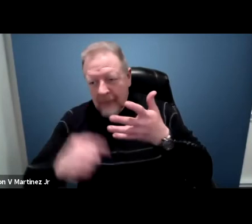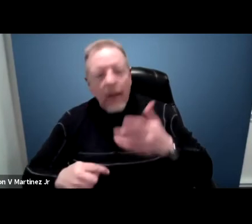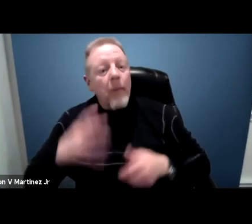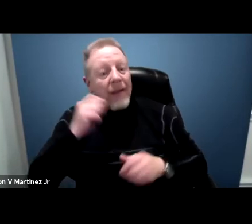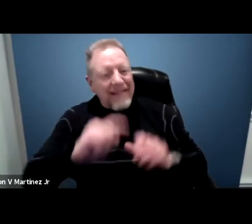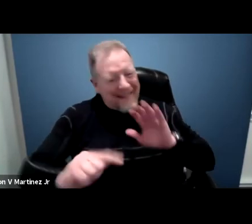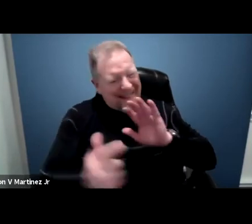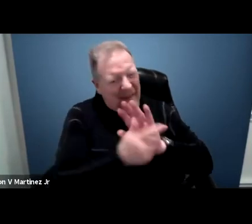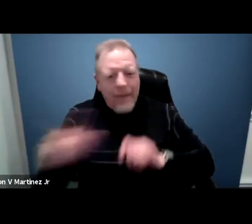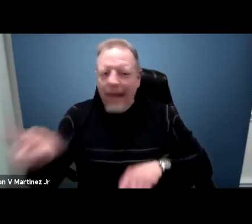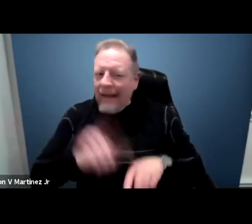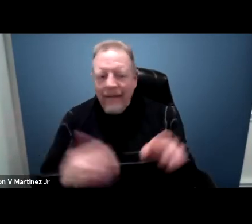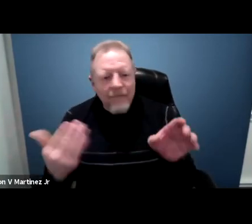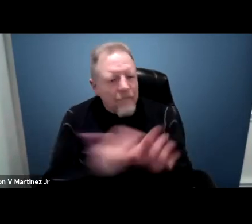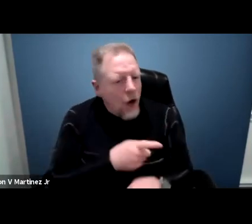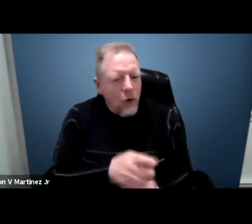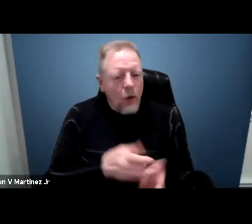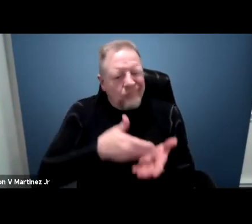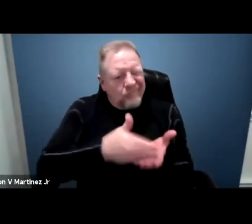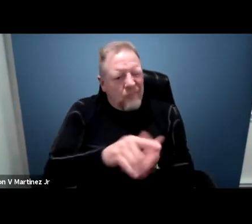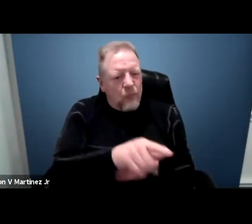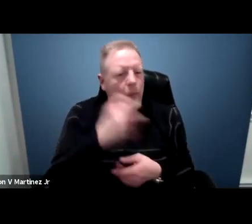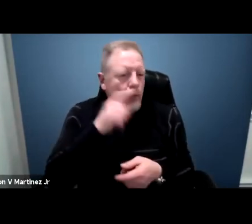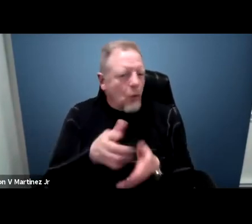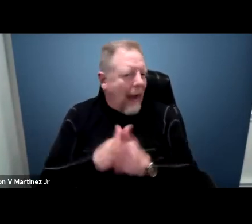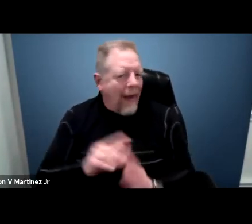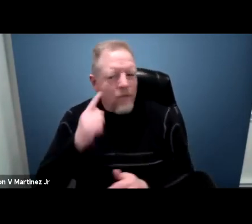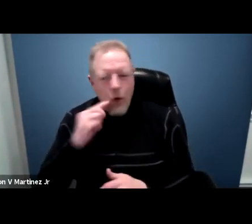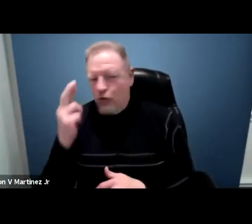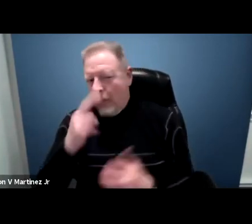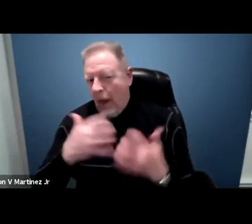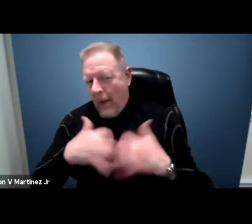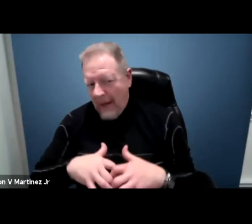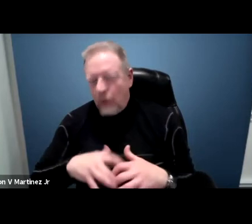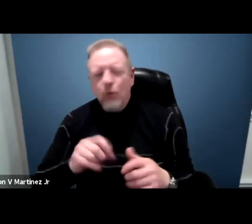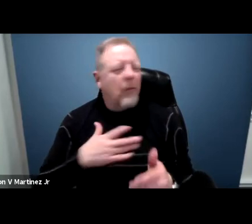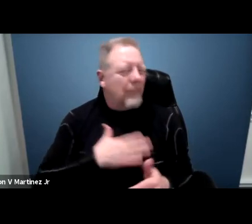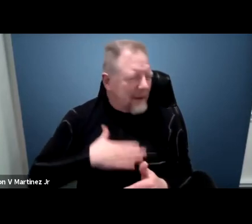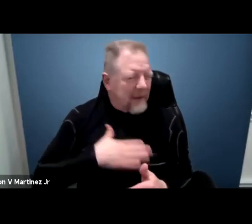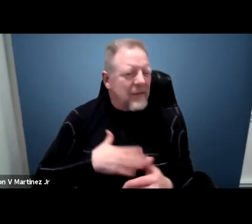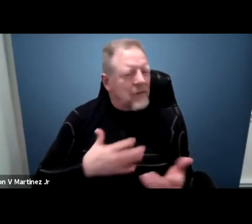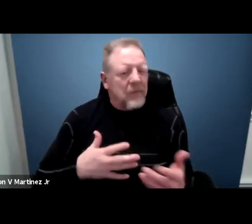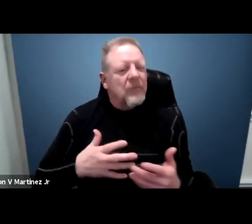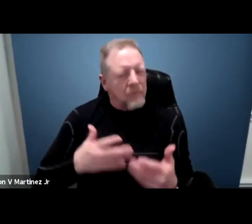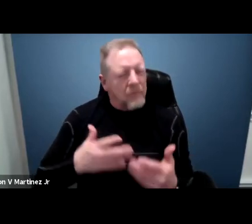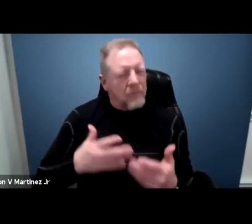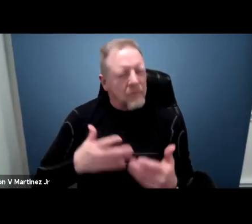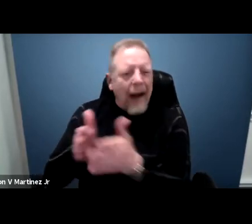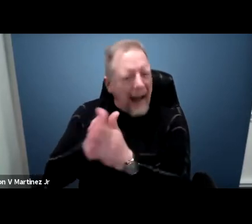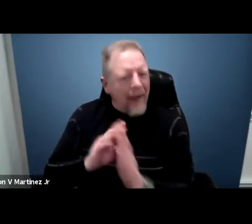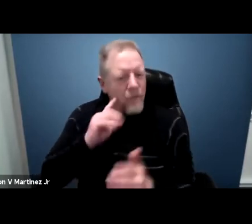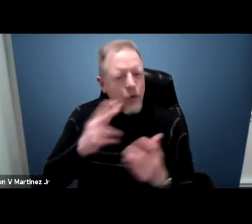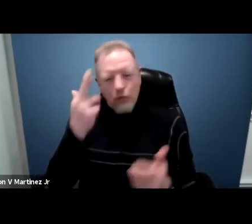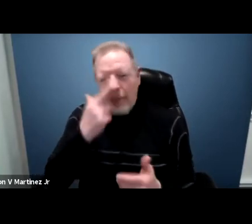offer just because you asked for accommodation. So moving on to the next slide.